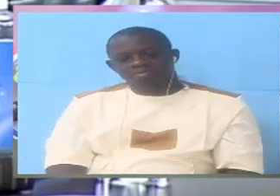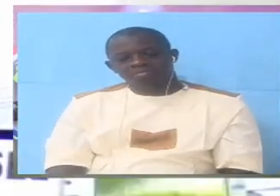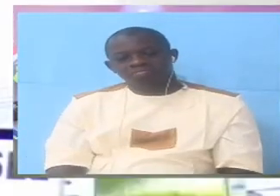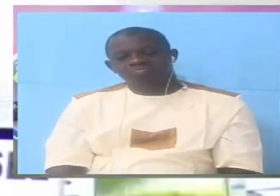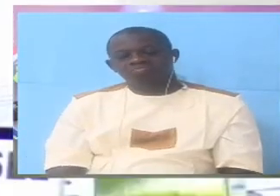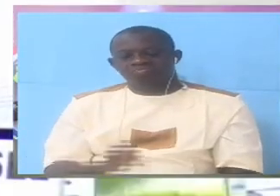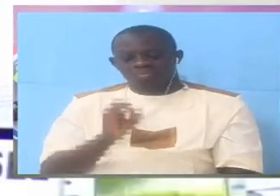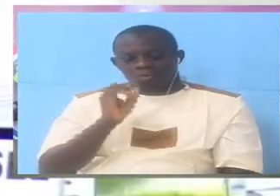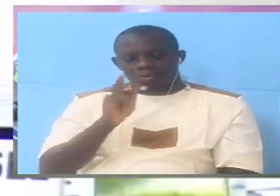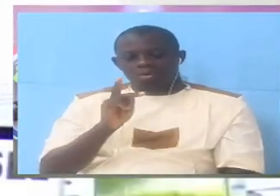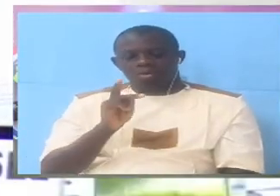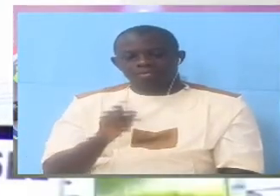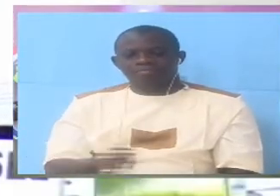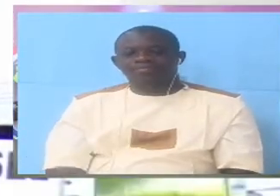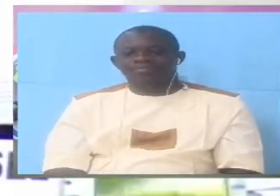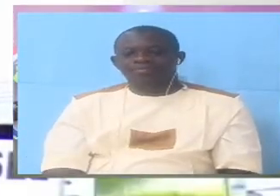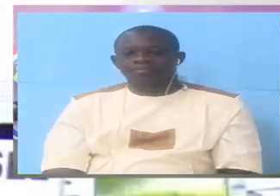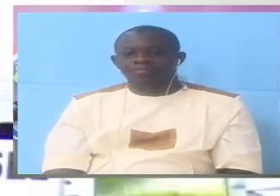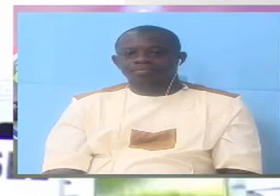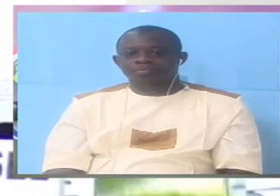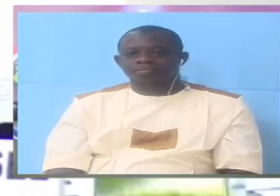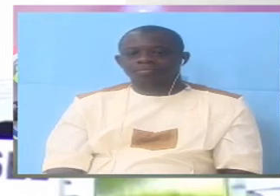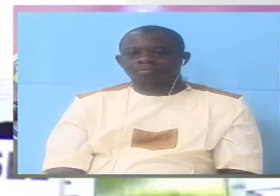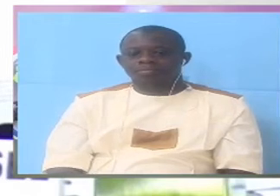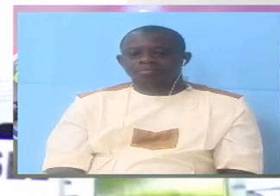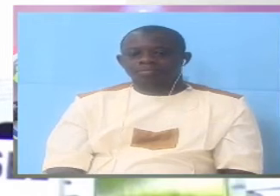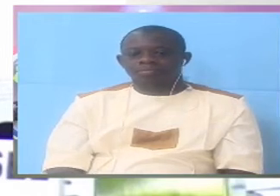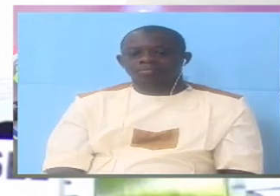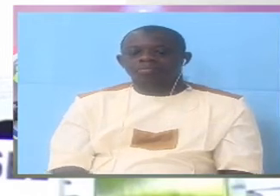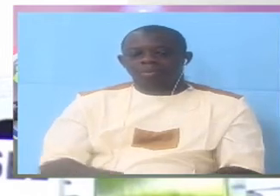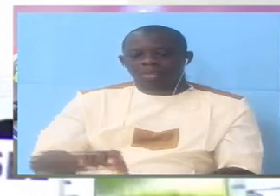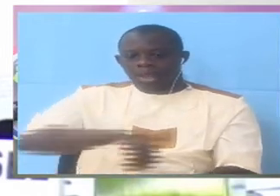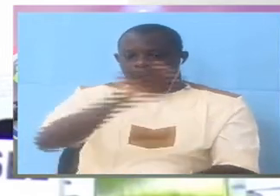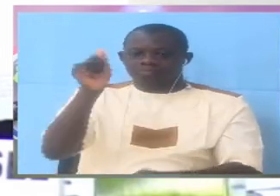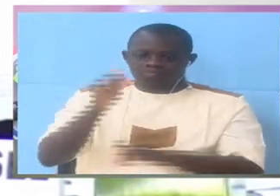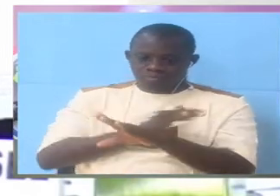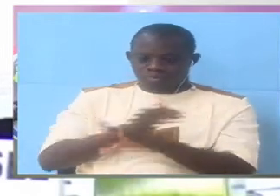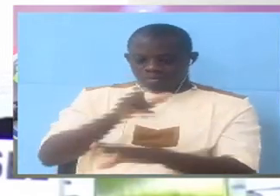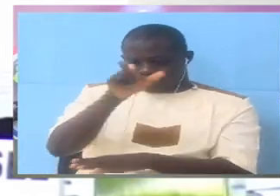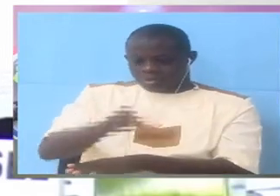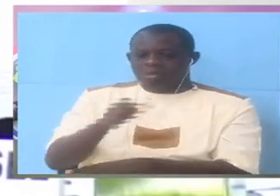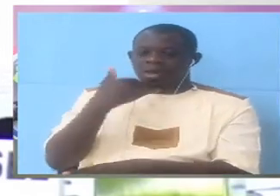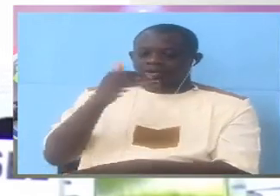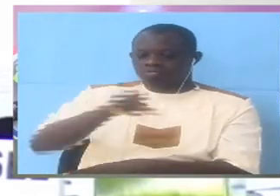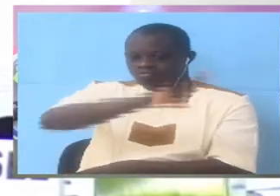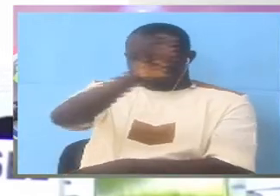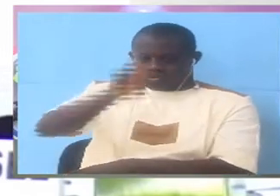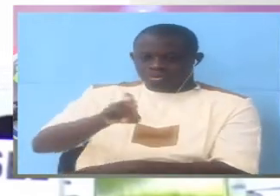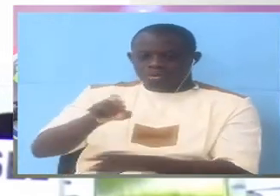All right. And then he was asked, were you surprised by that allegation?